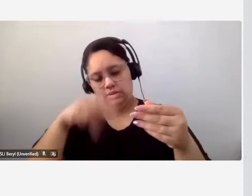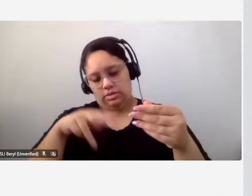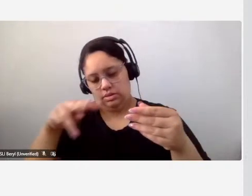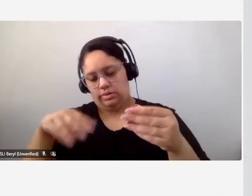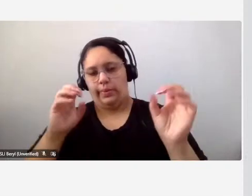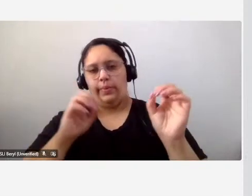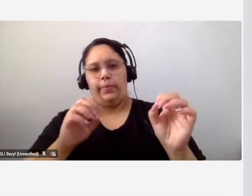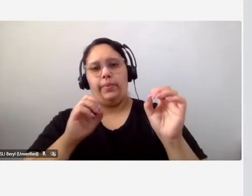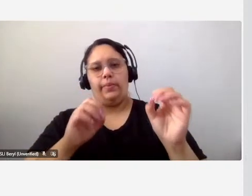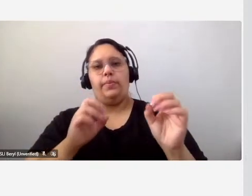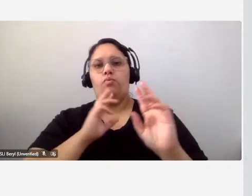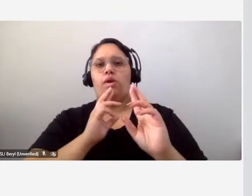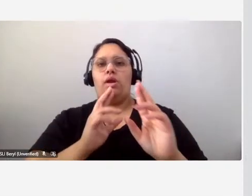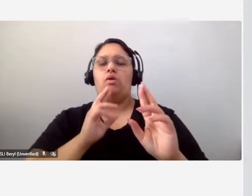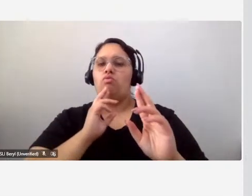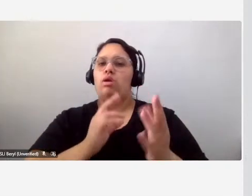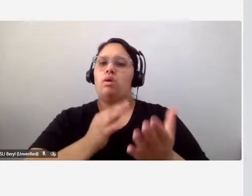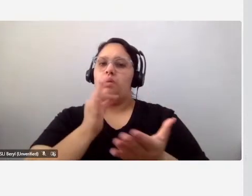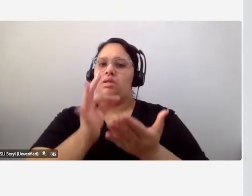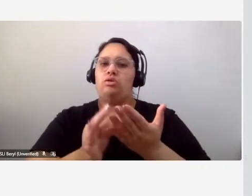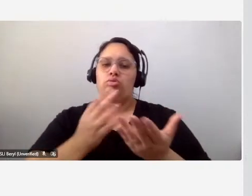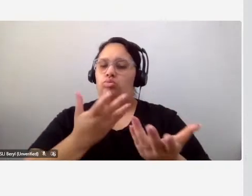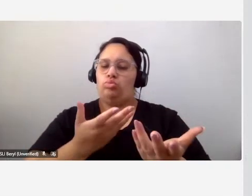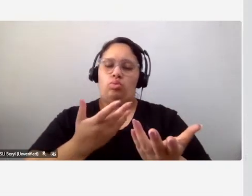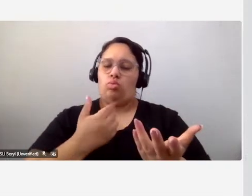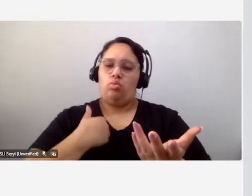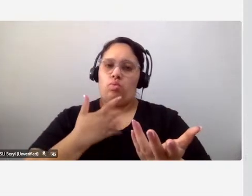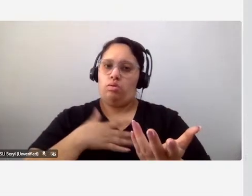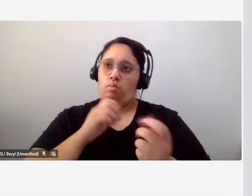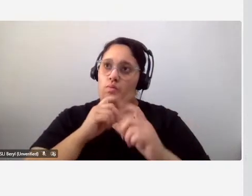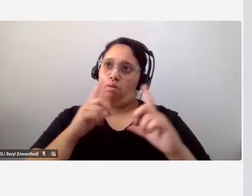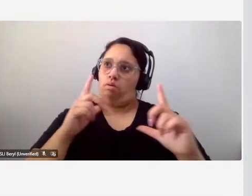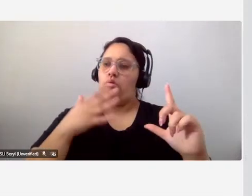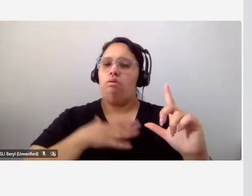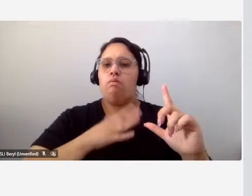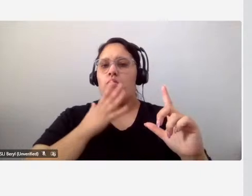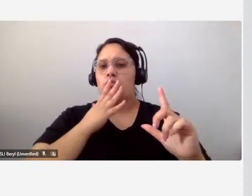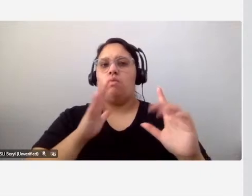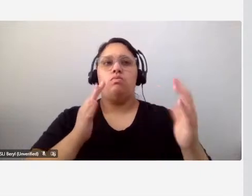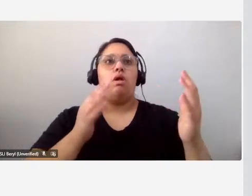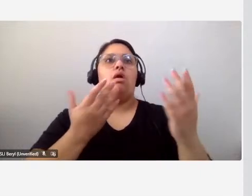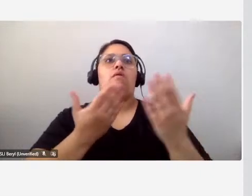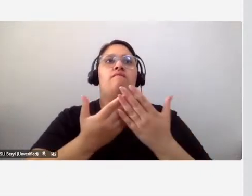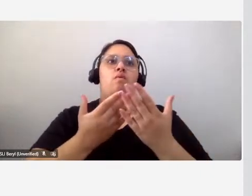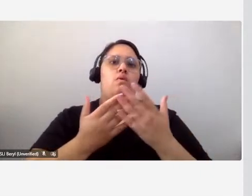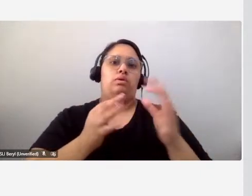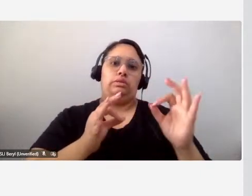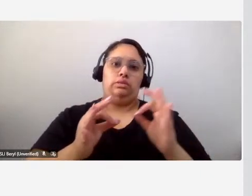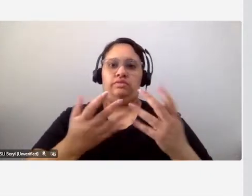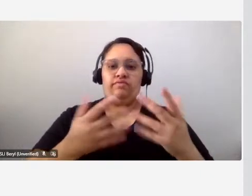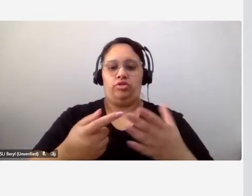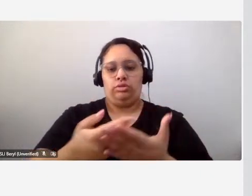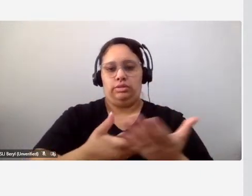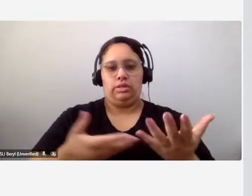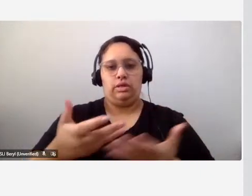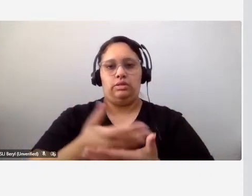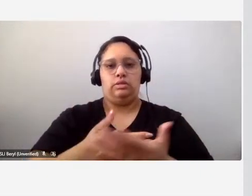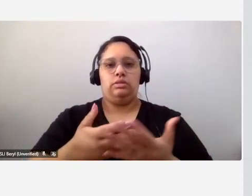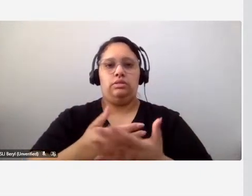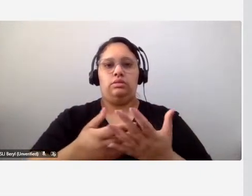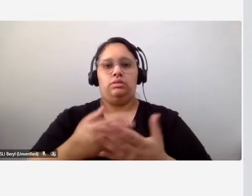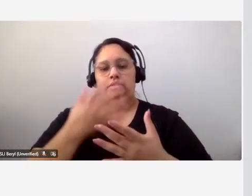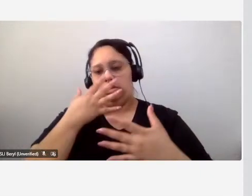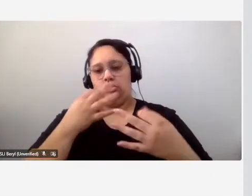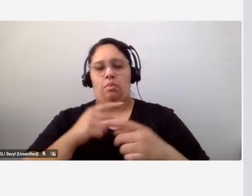recommendations are actually outlined, so that we are aware. We don't just applaud you for having discussed, having taken decisions, having